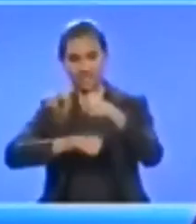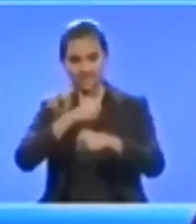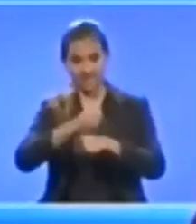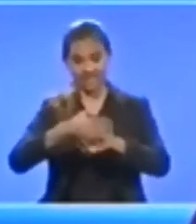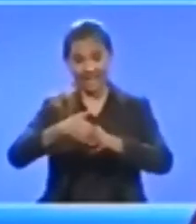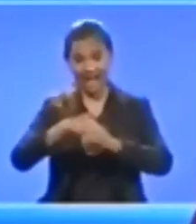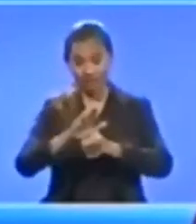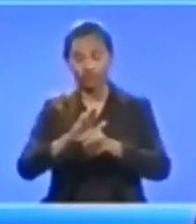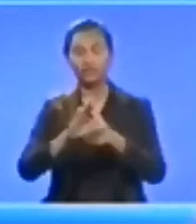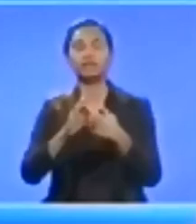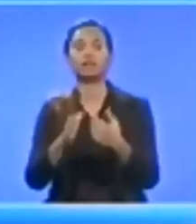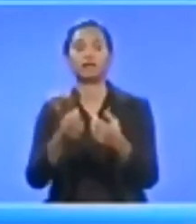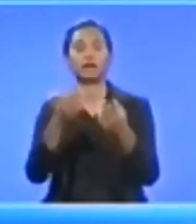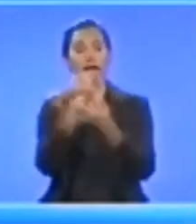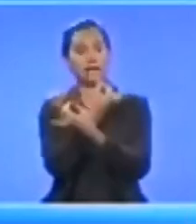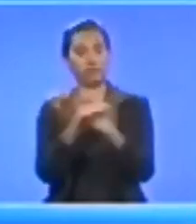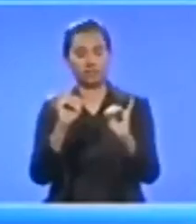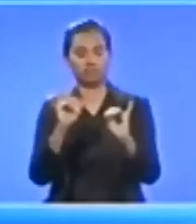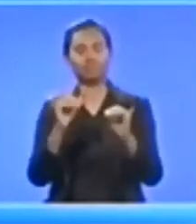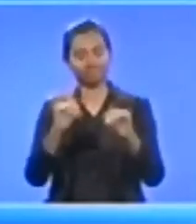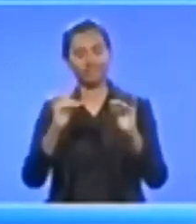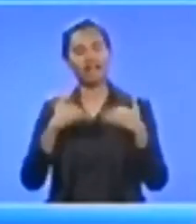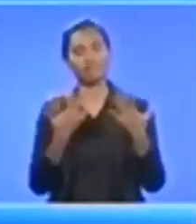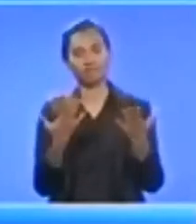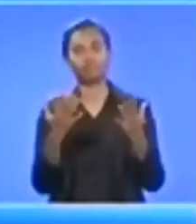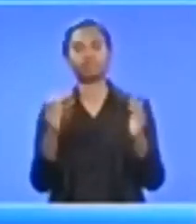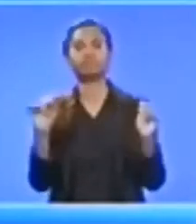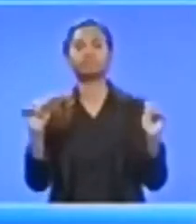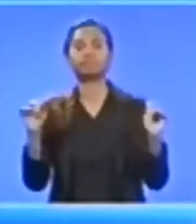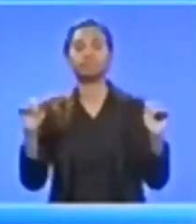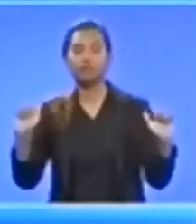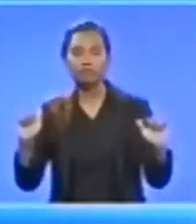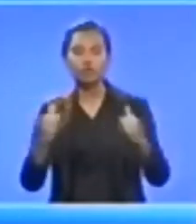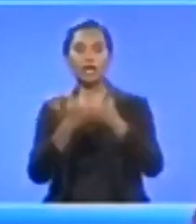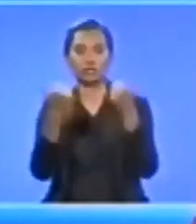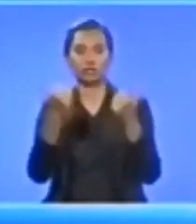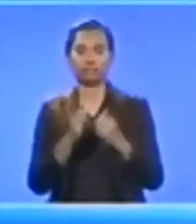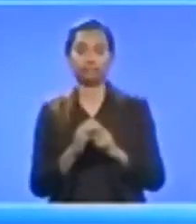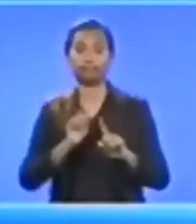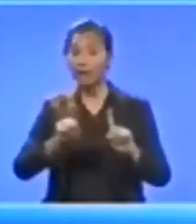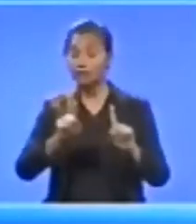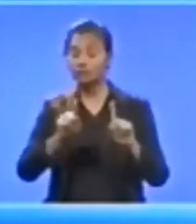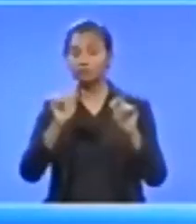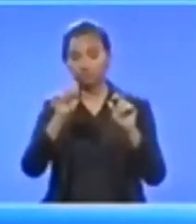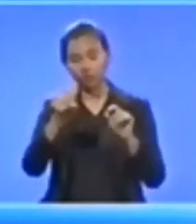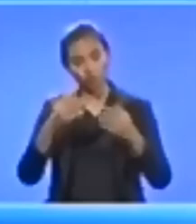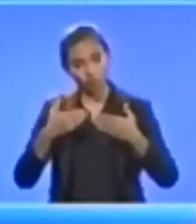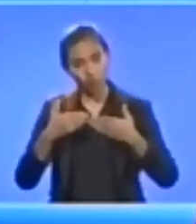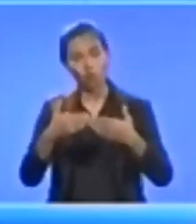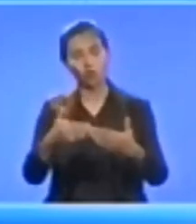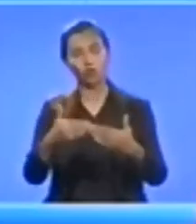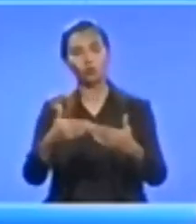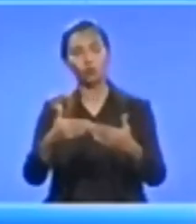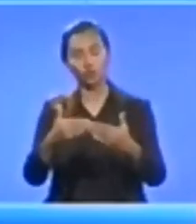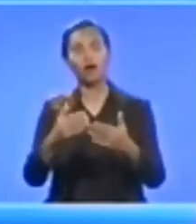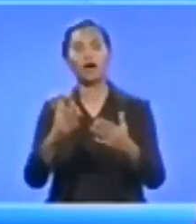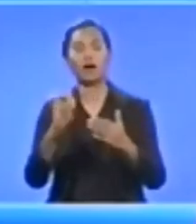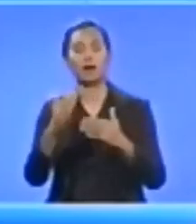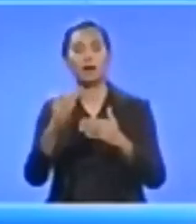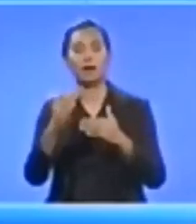challenges. We have to continue dreaming big, give people hope, build an even